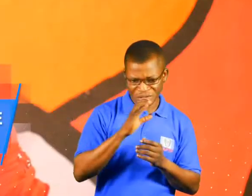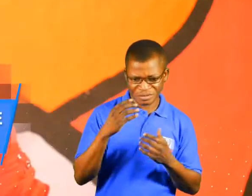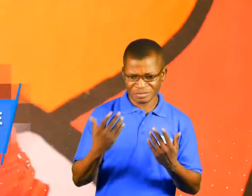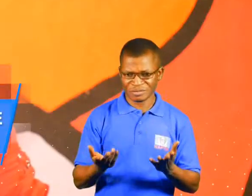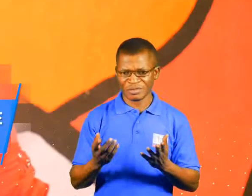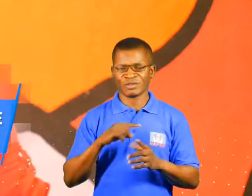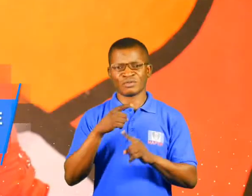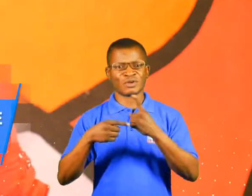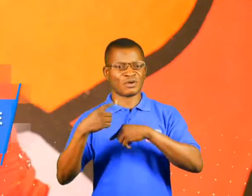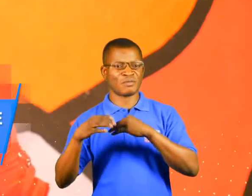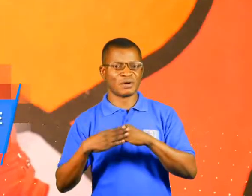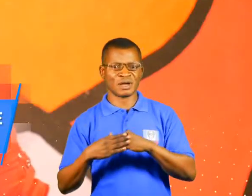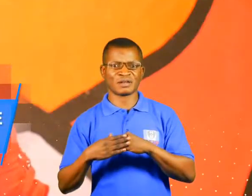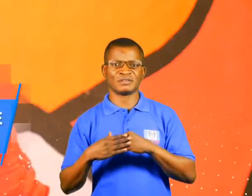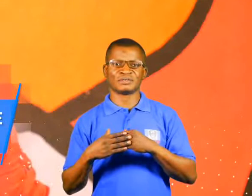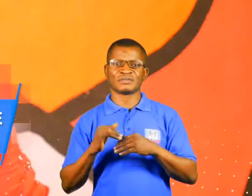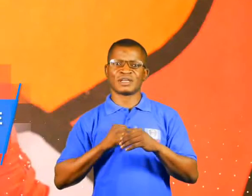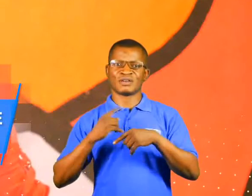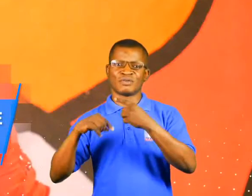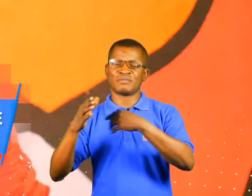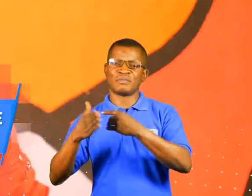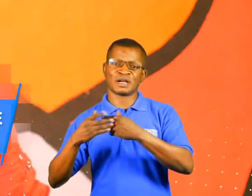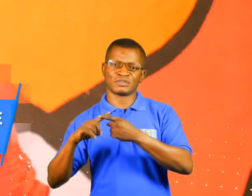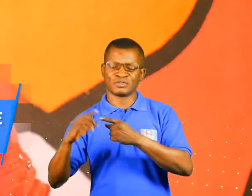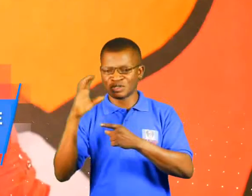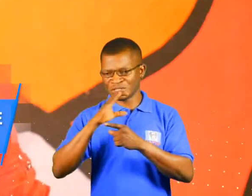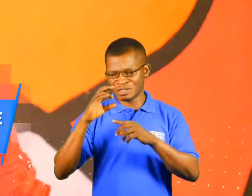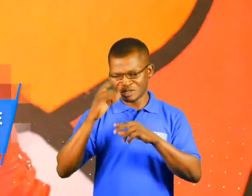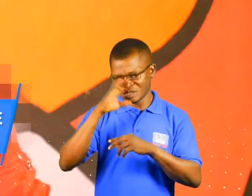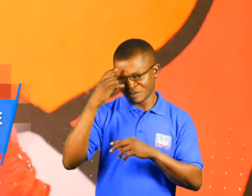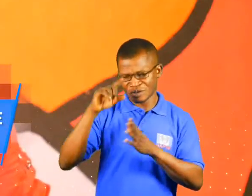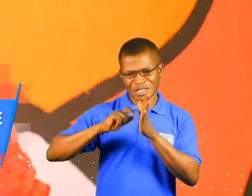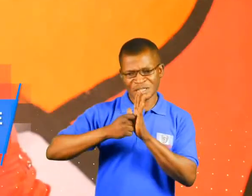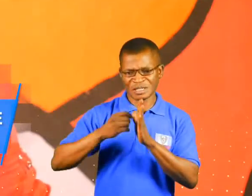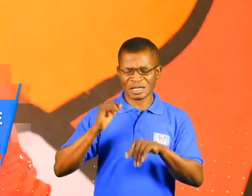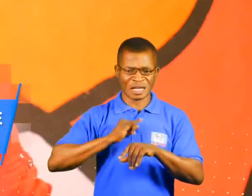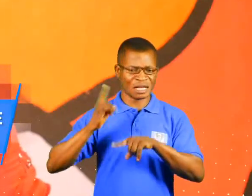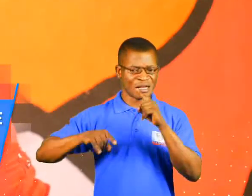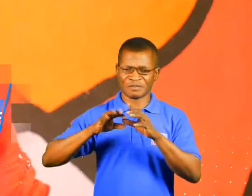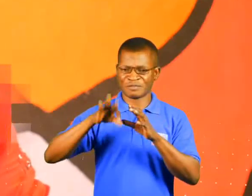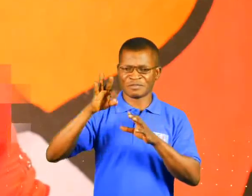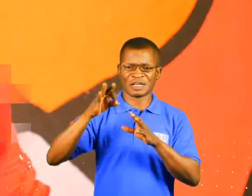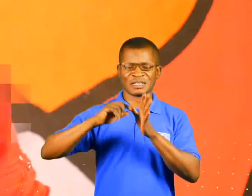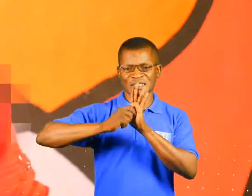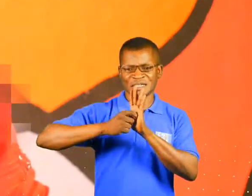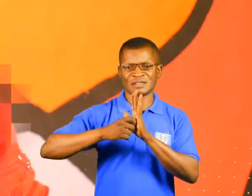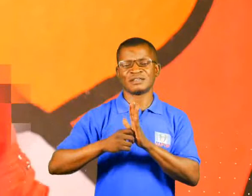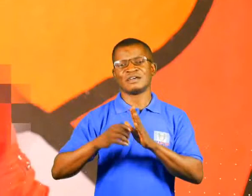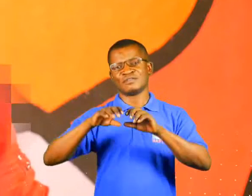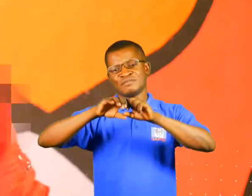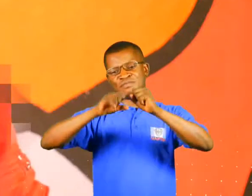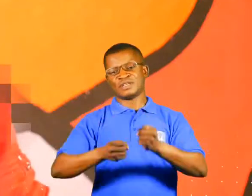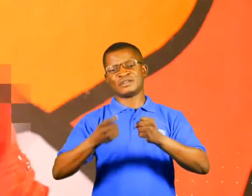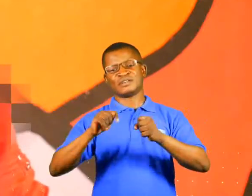working place. So when we came back, I went back to check for the key. I didn't see it. So he has